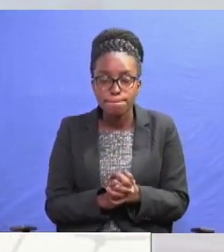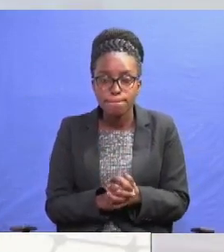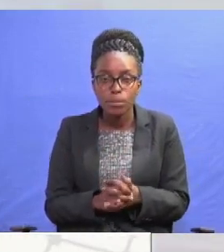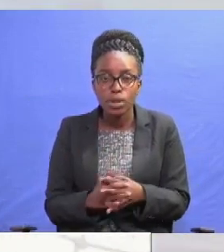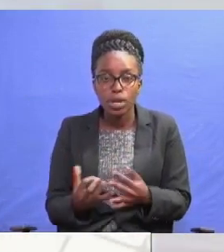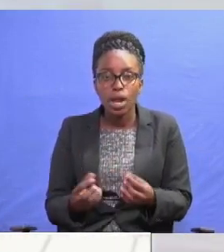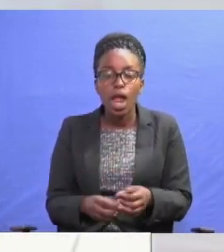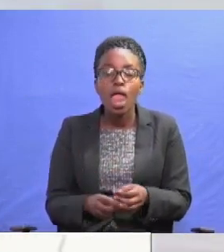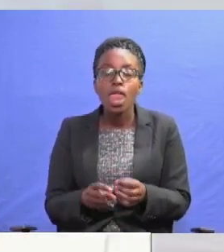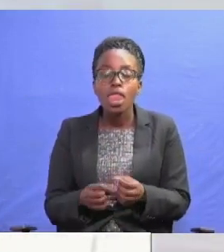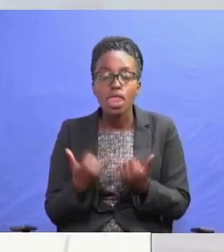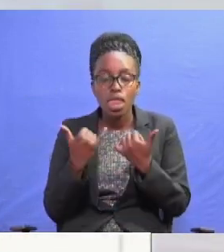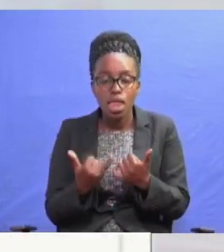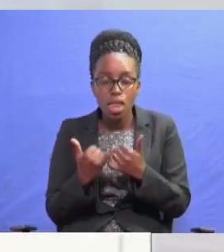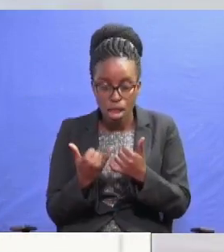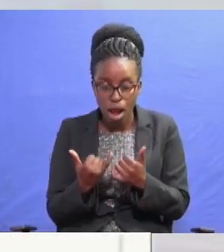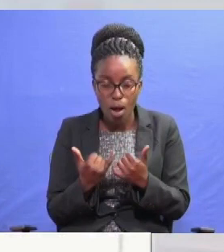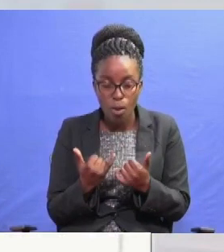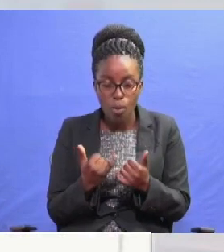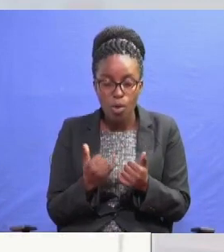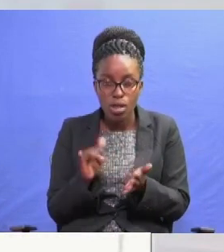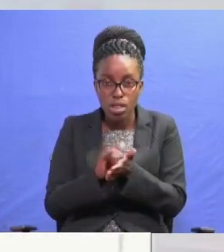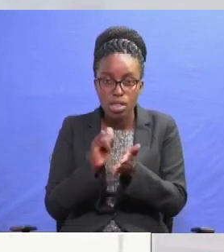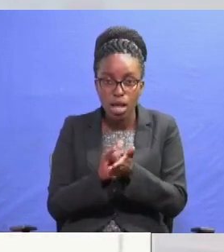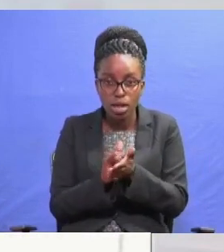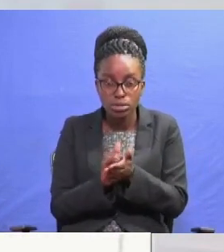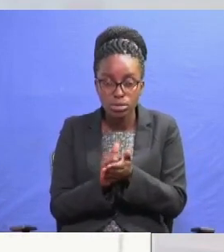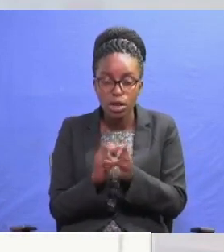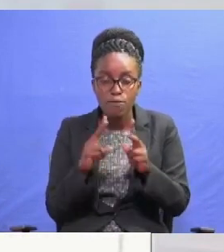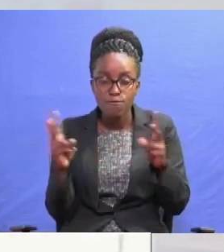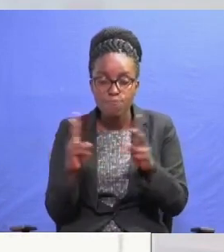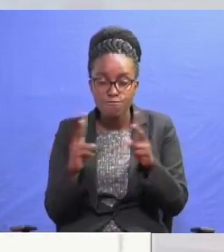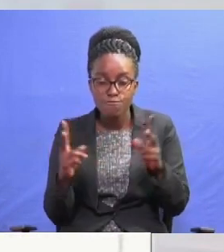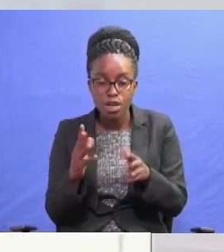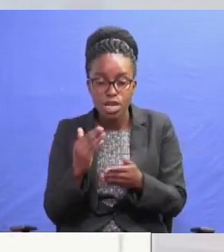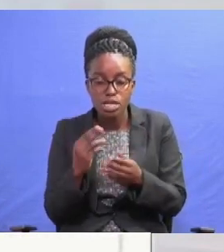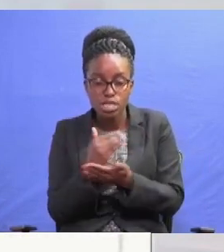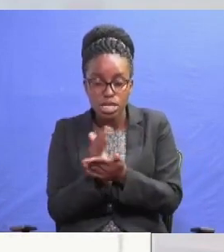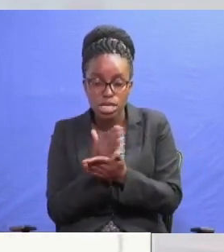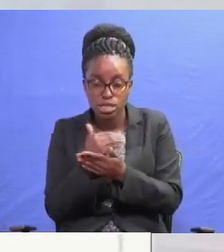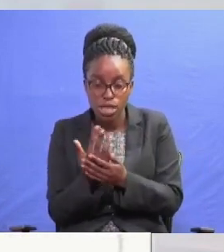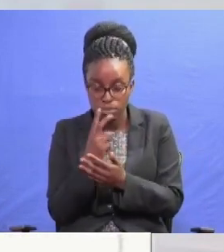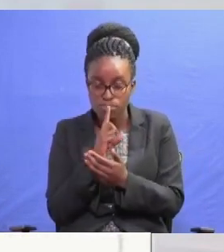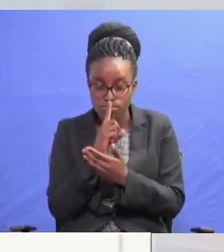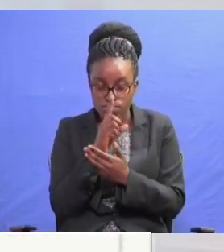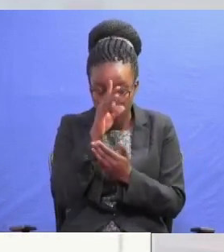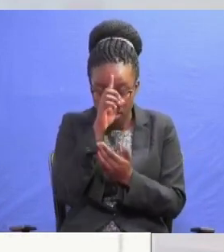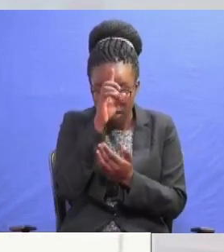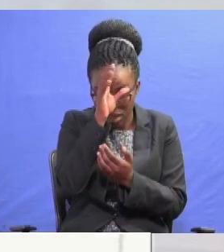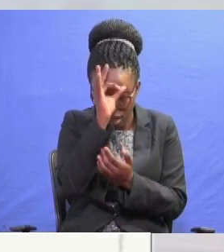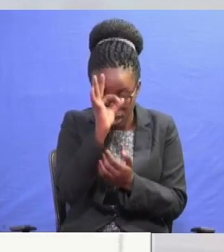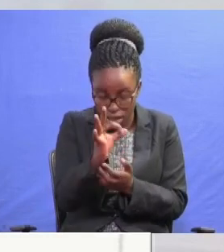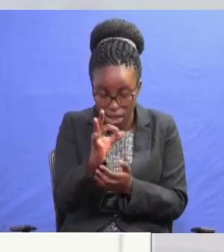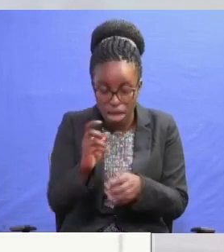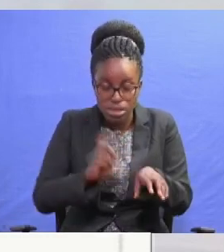And of course, Prof, now that that is very serious occurrence, and this begs the question.